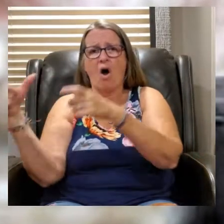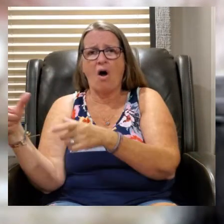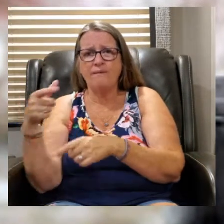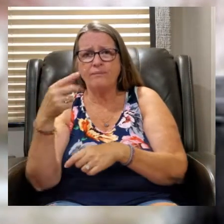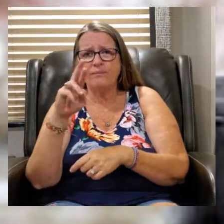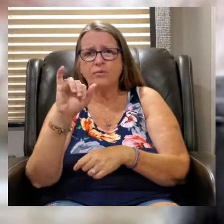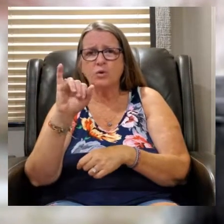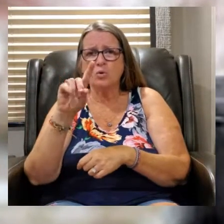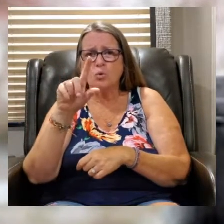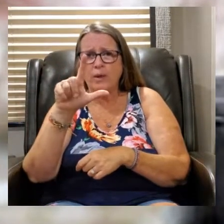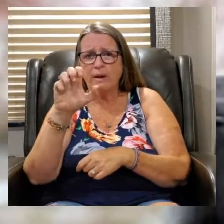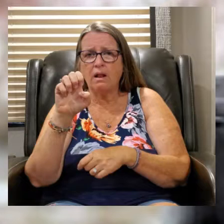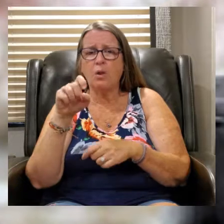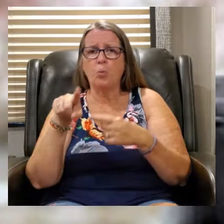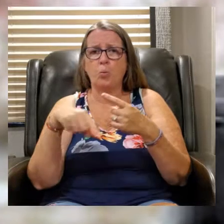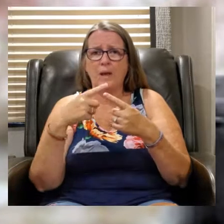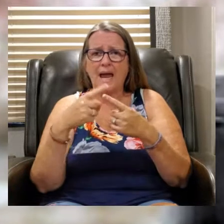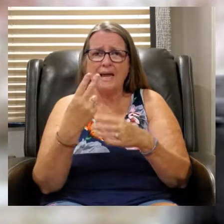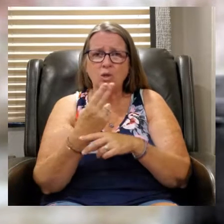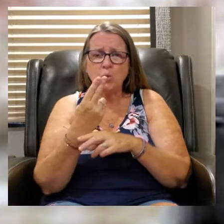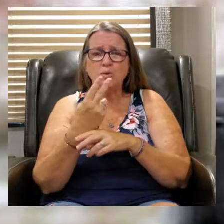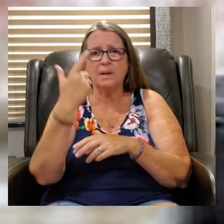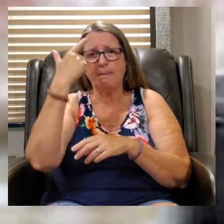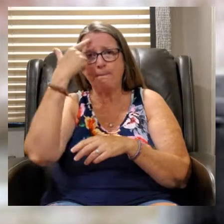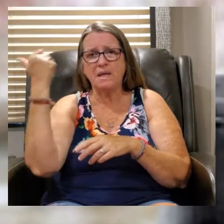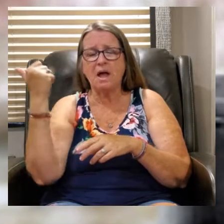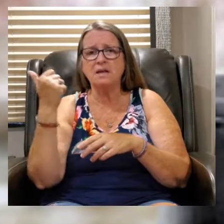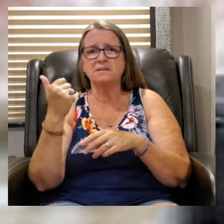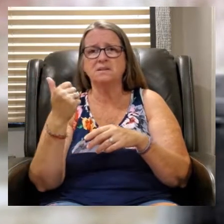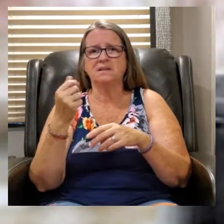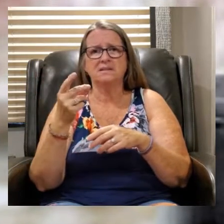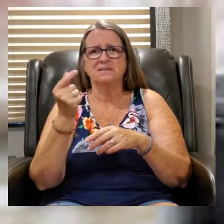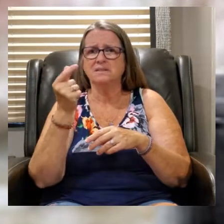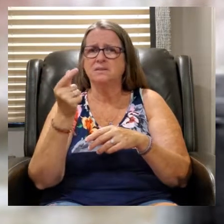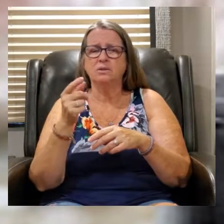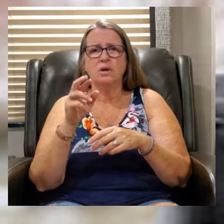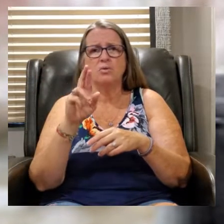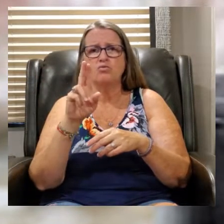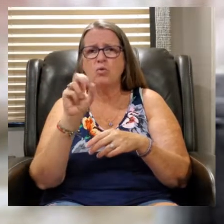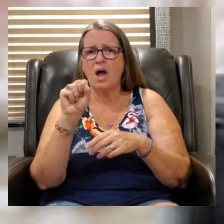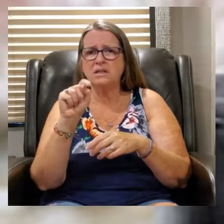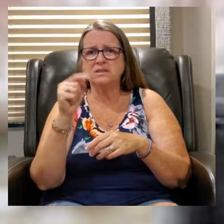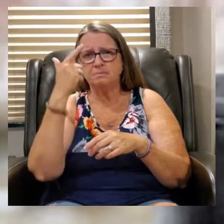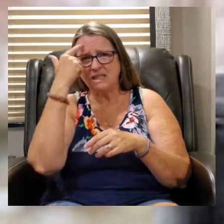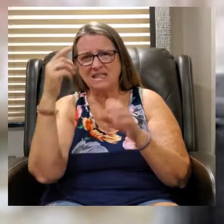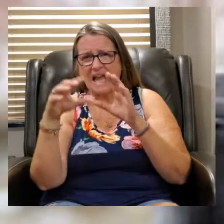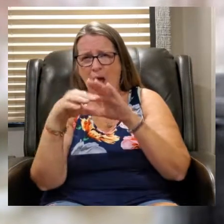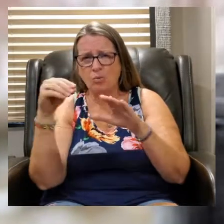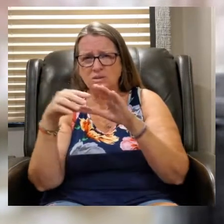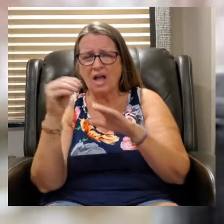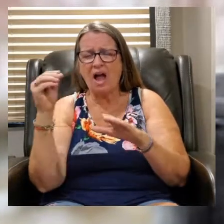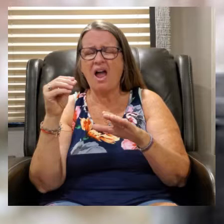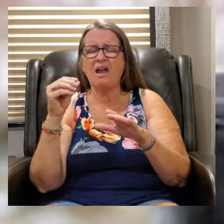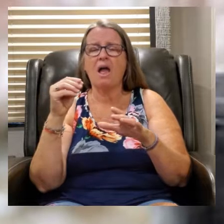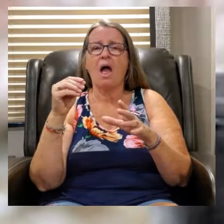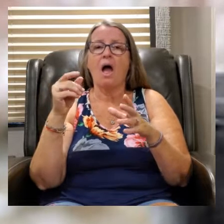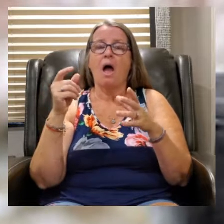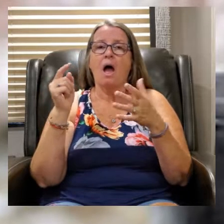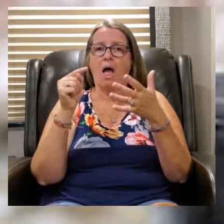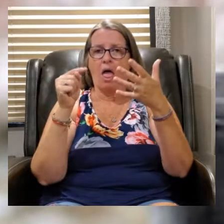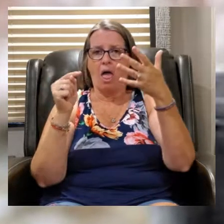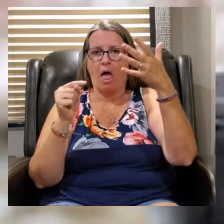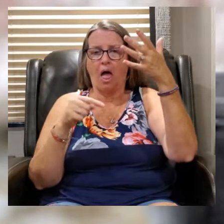griddle off and store it every time I used it because it would almost immediately rust because it was always outside.